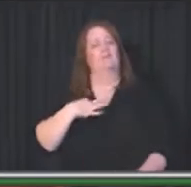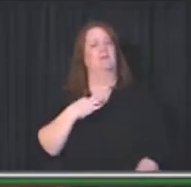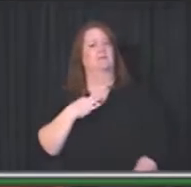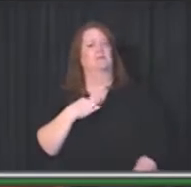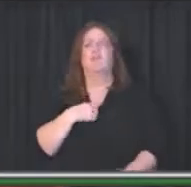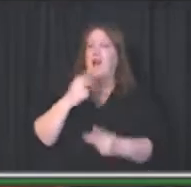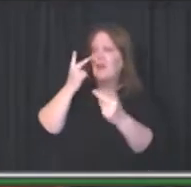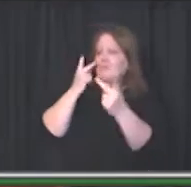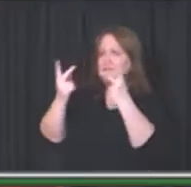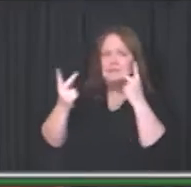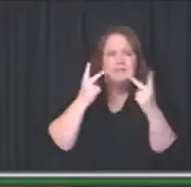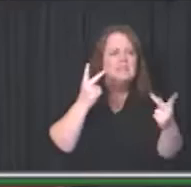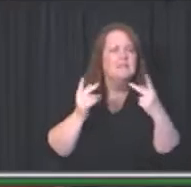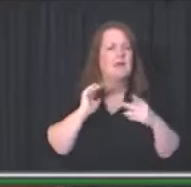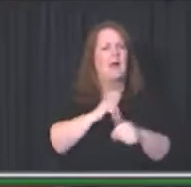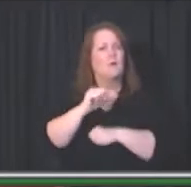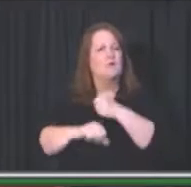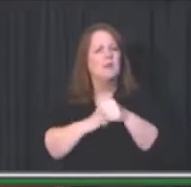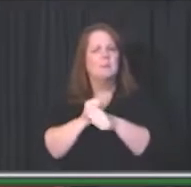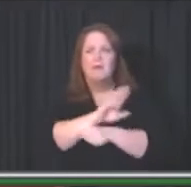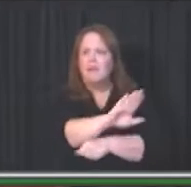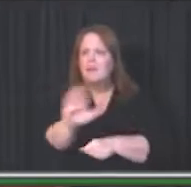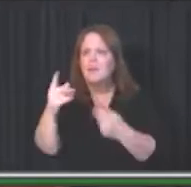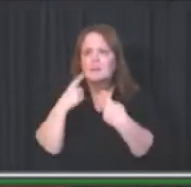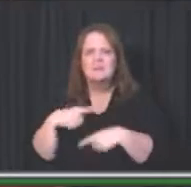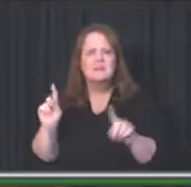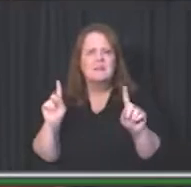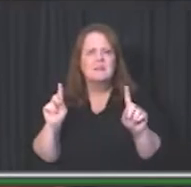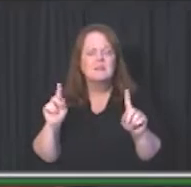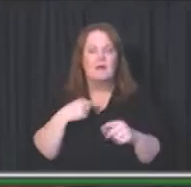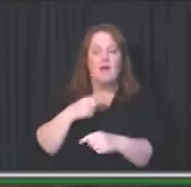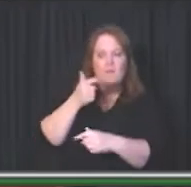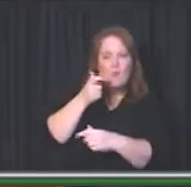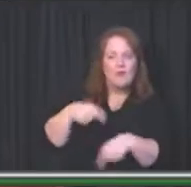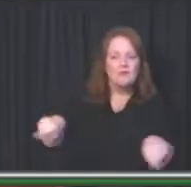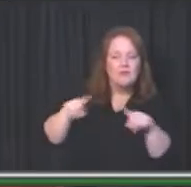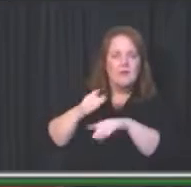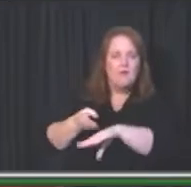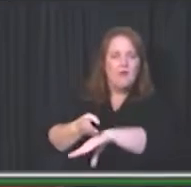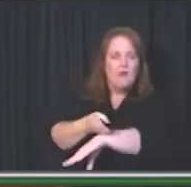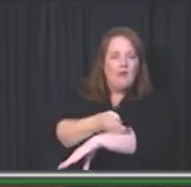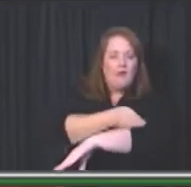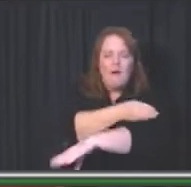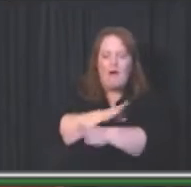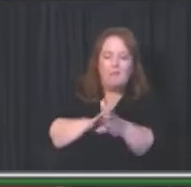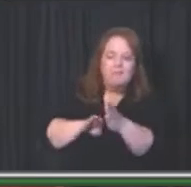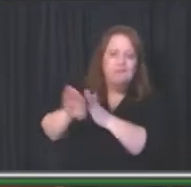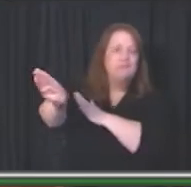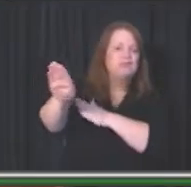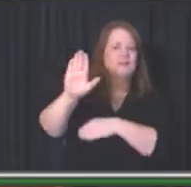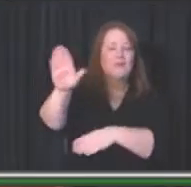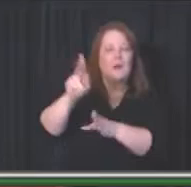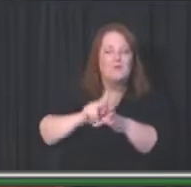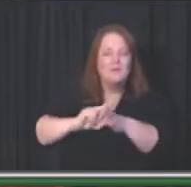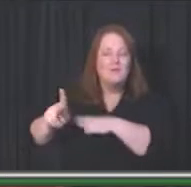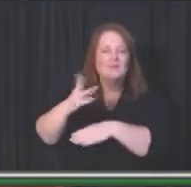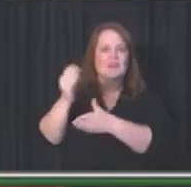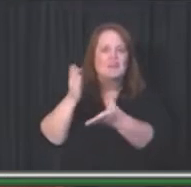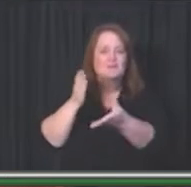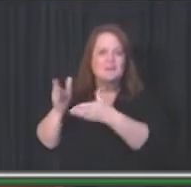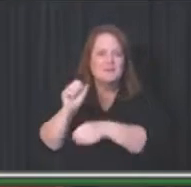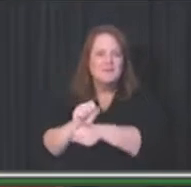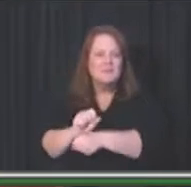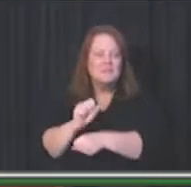I've seen successes of our alumni firsthand. I've watched them grow and excel in their professional and service